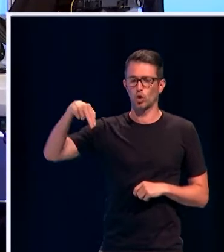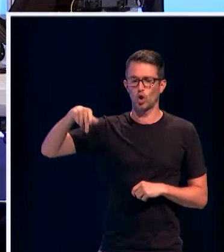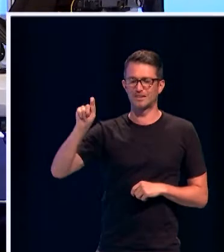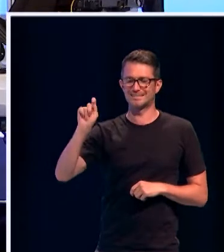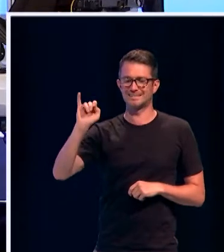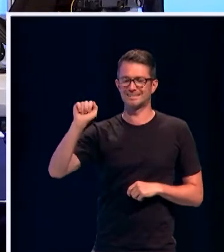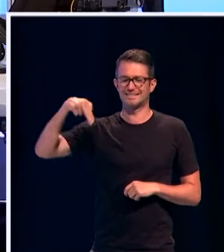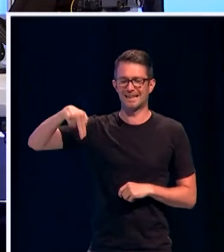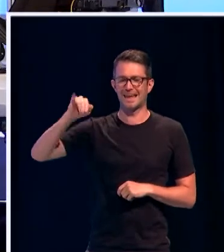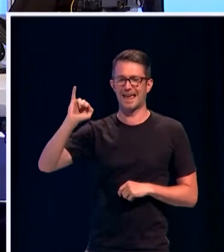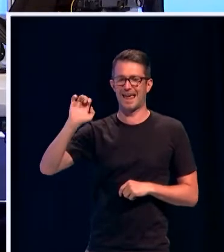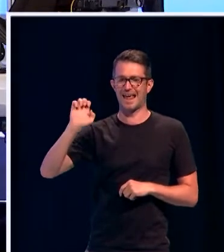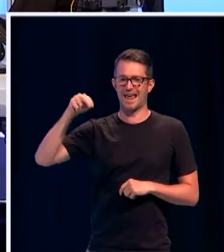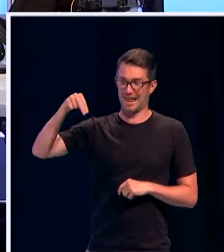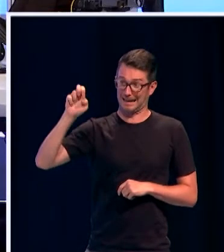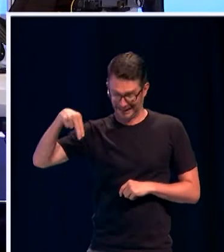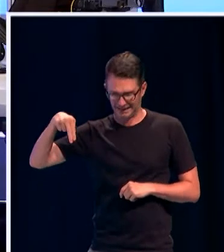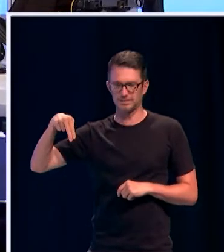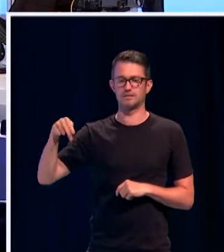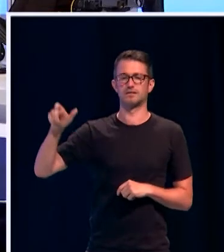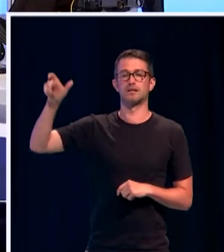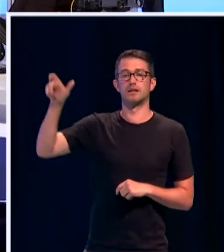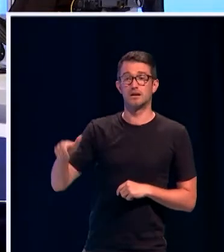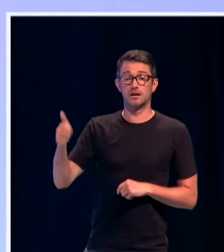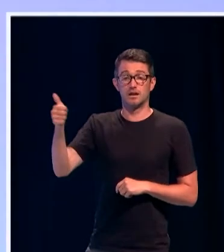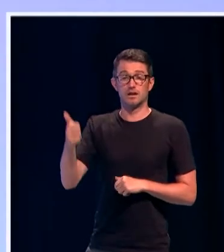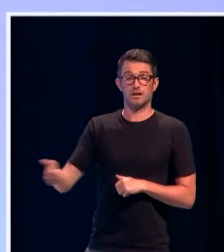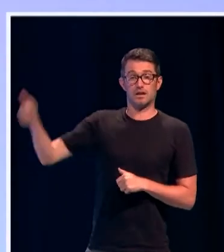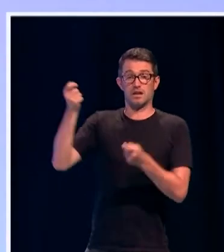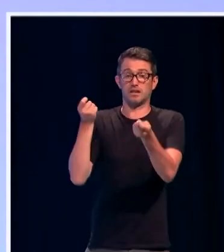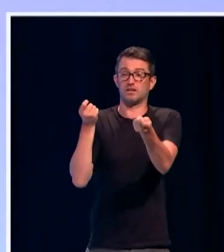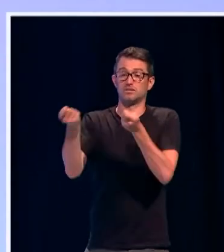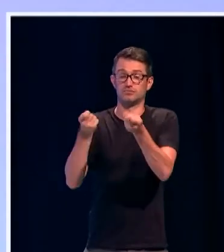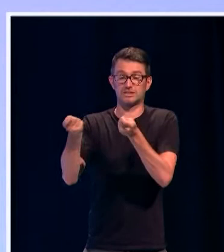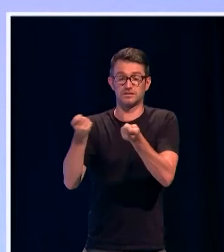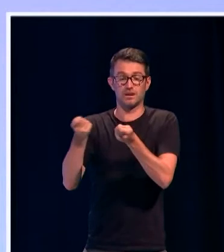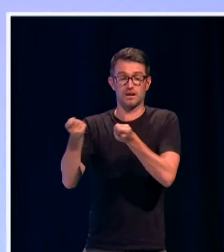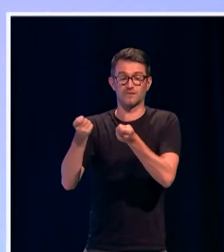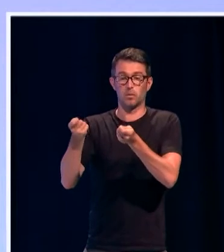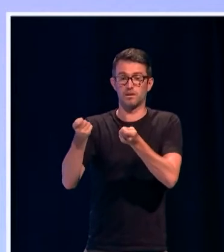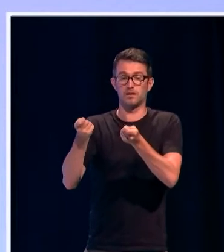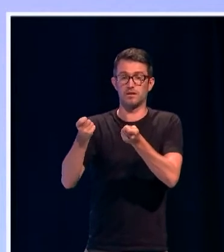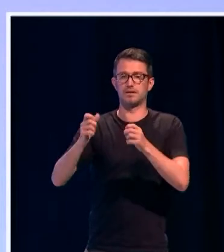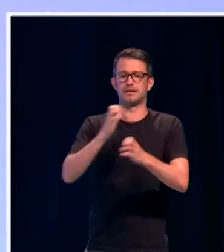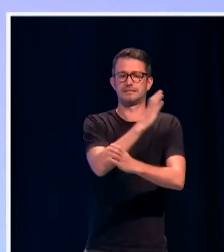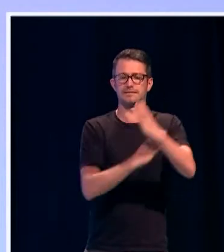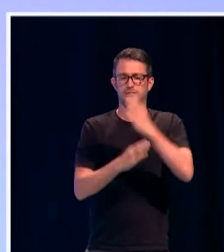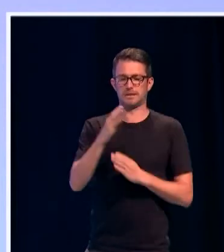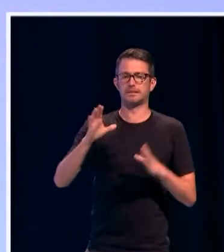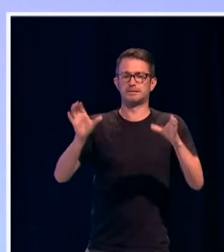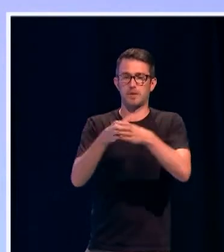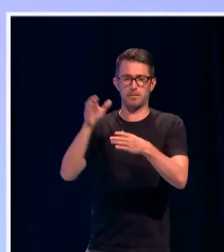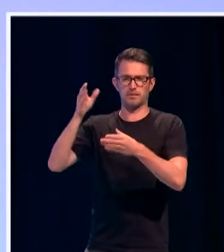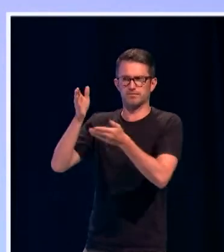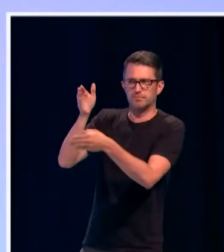Foreign Affairs and Trade, DFID, in Australia, and his team manages Australian global disability